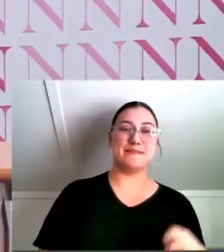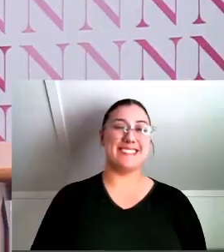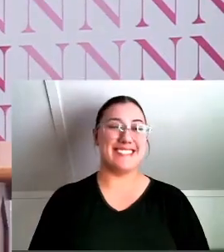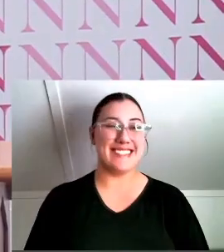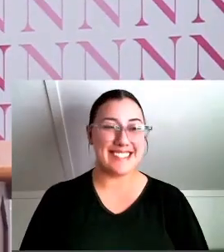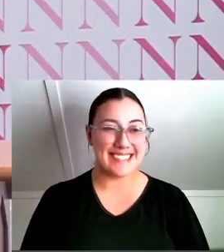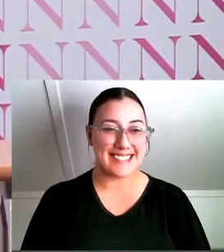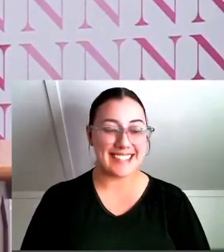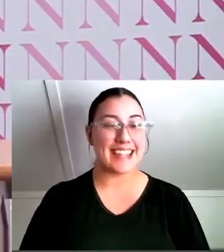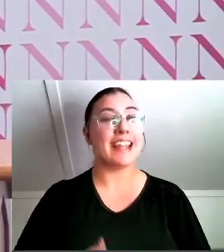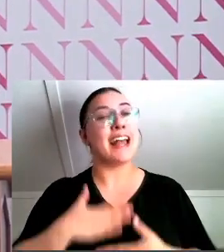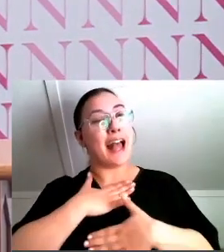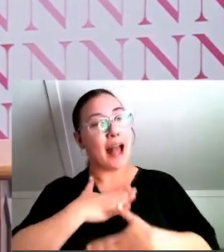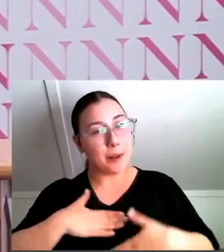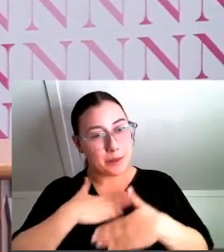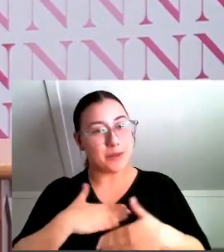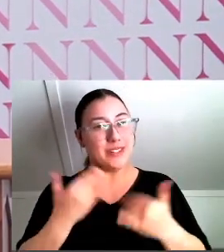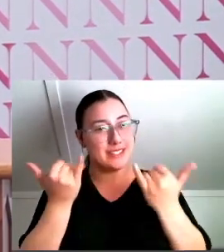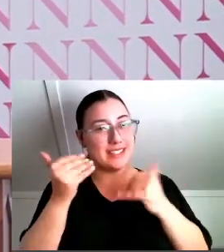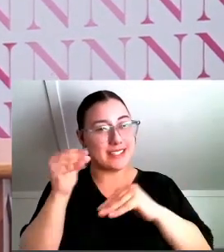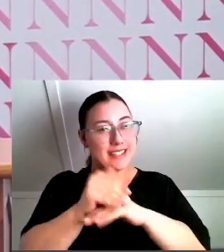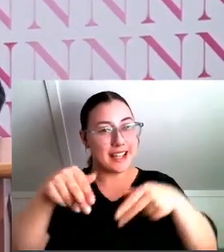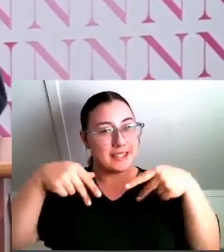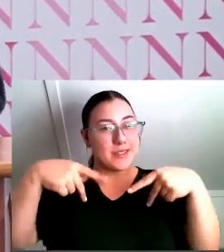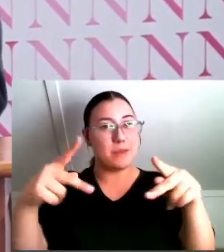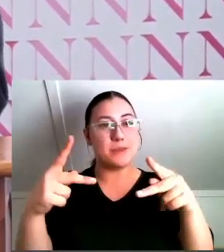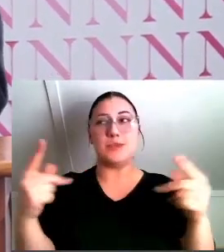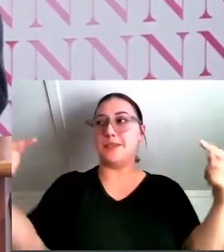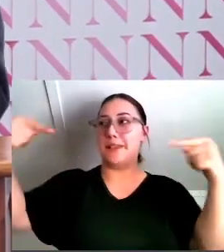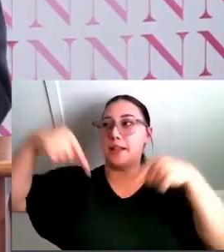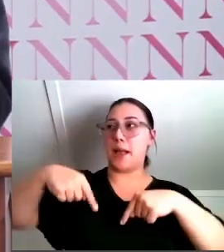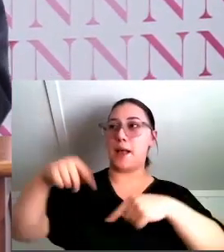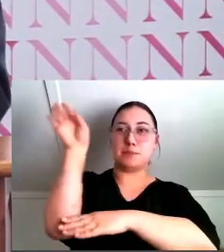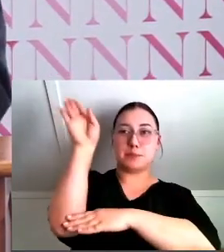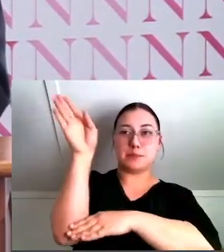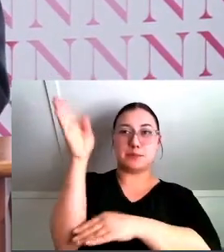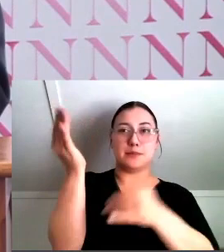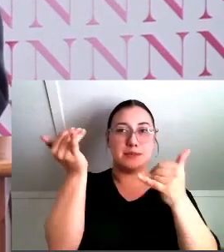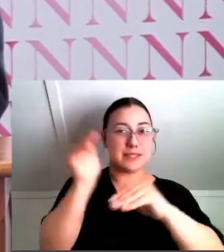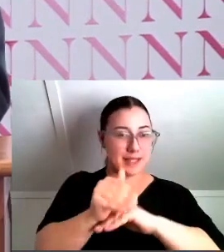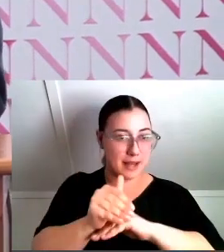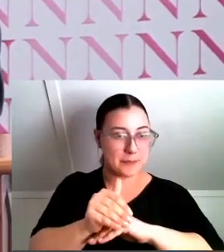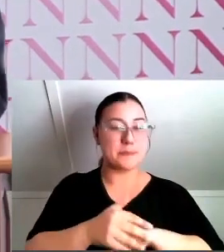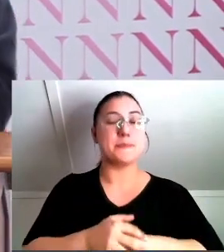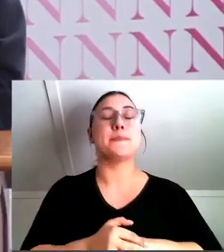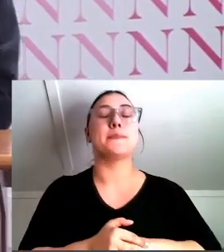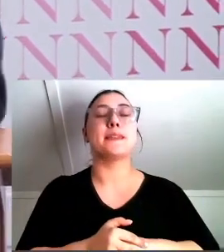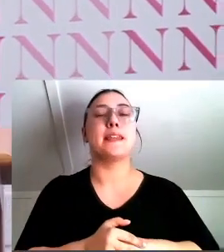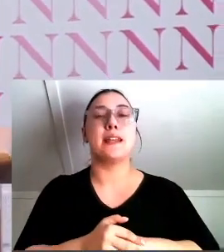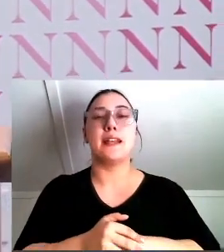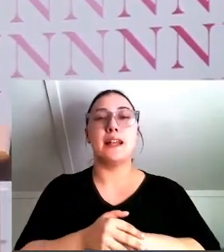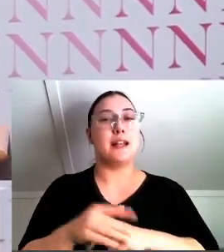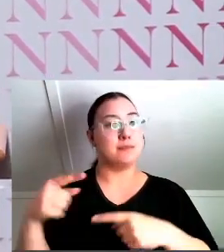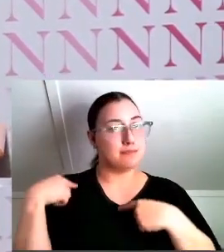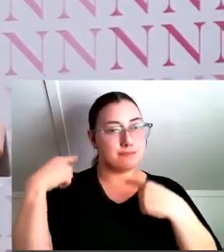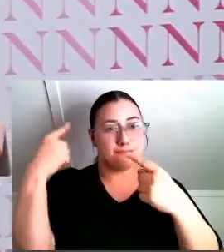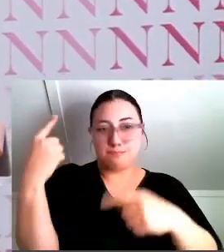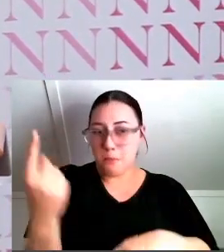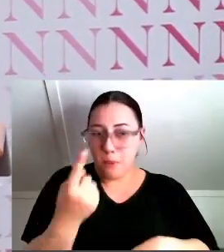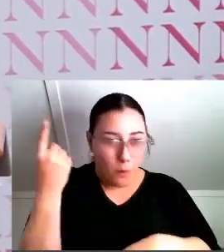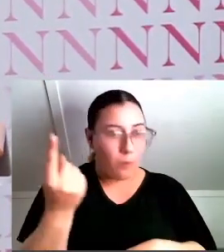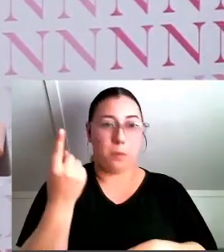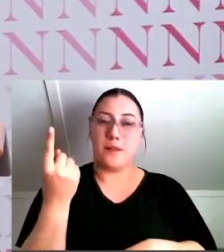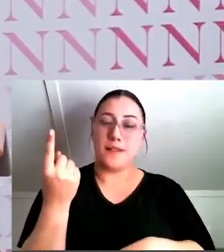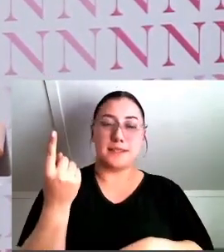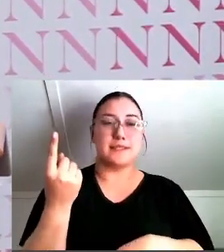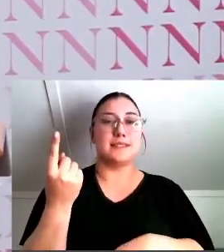I really appreciate the opportunity to speak with you today. I, as is always the case with academics, made too many slides,